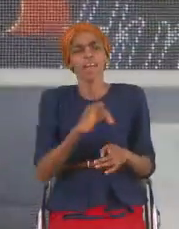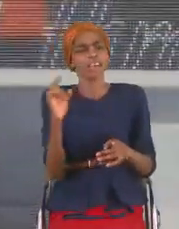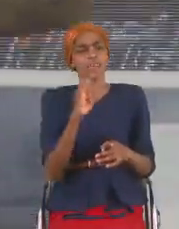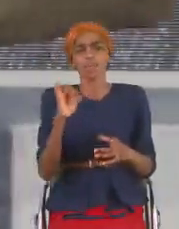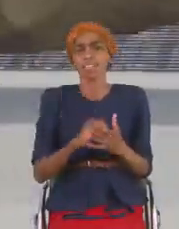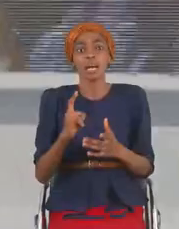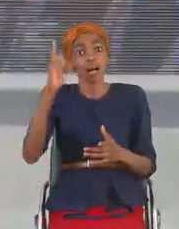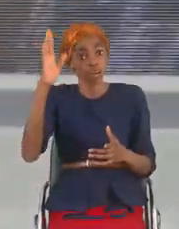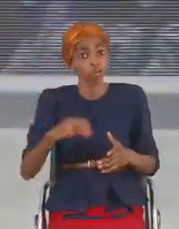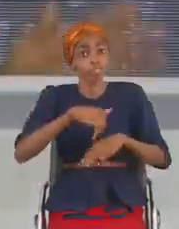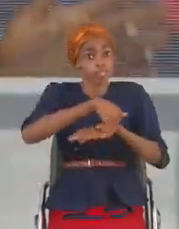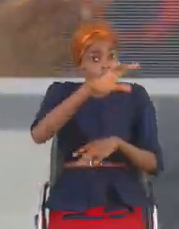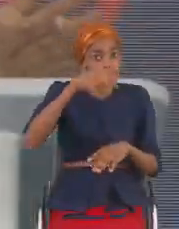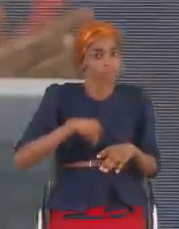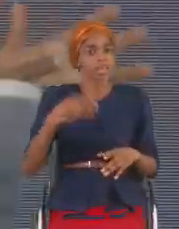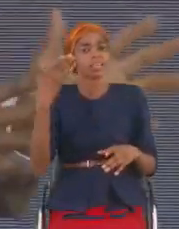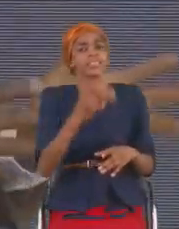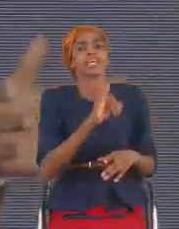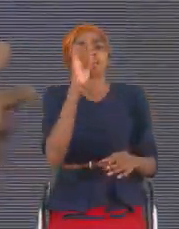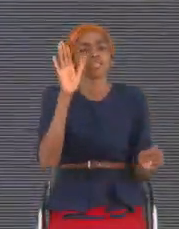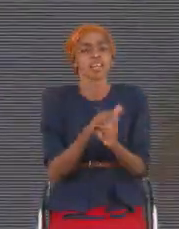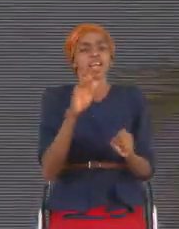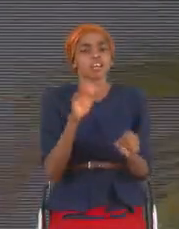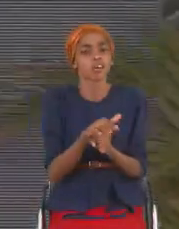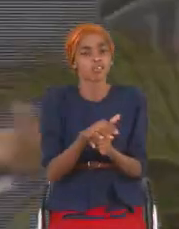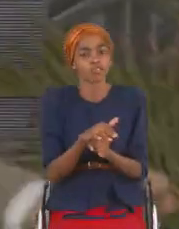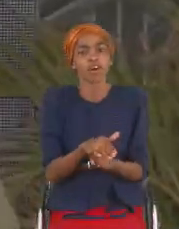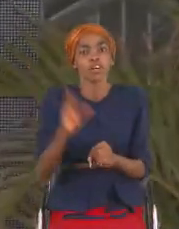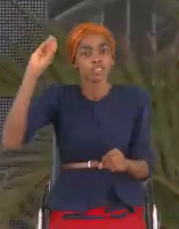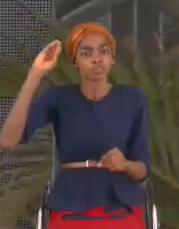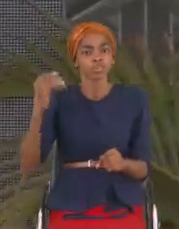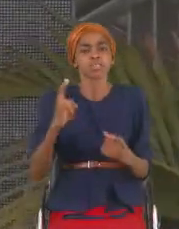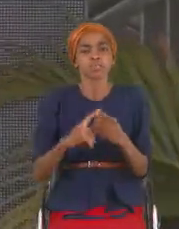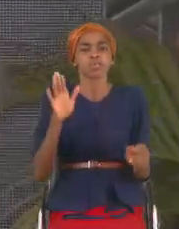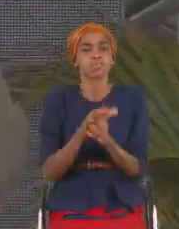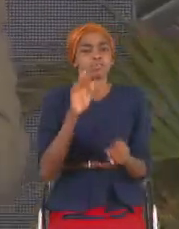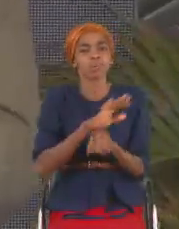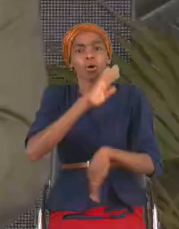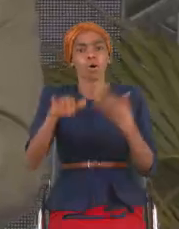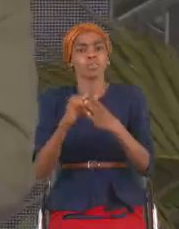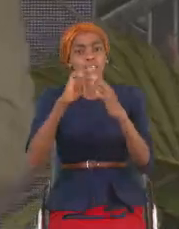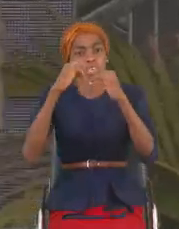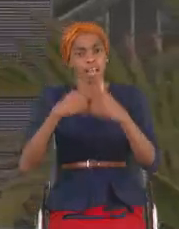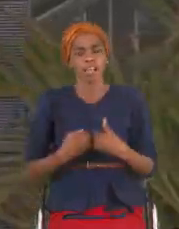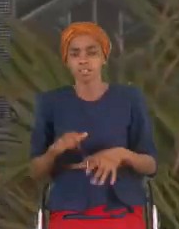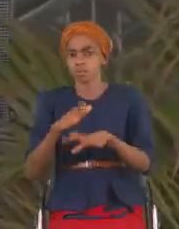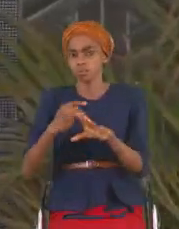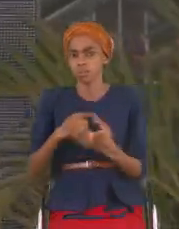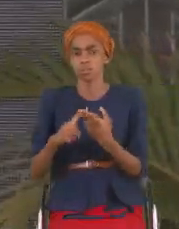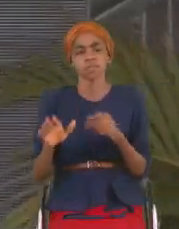God sends me, there is enough grace to fulfill all he has called me to